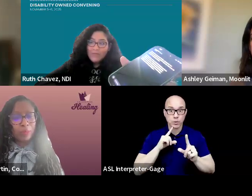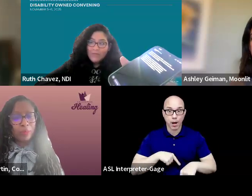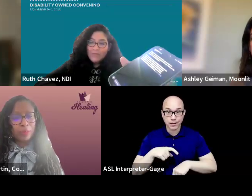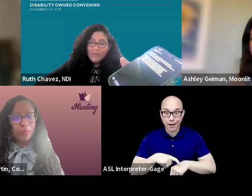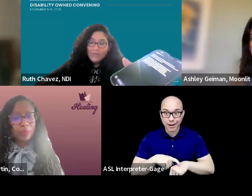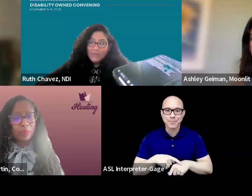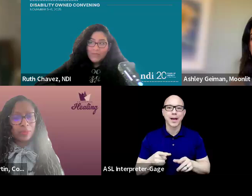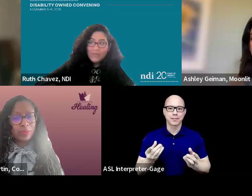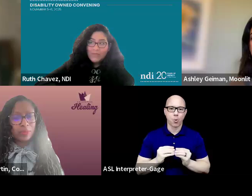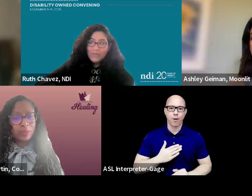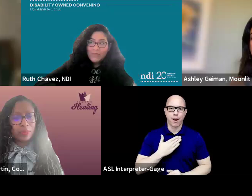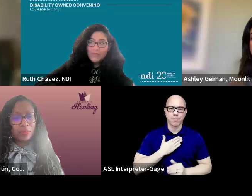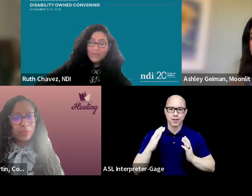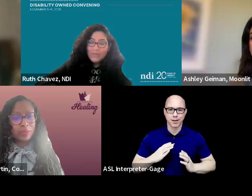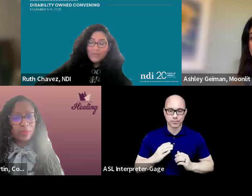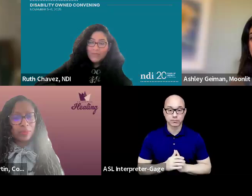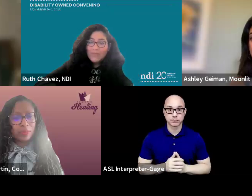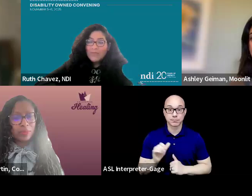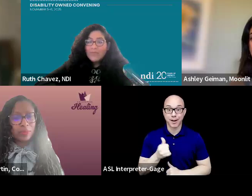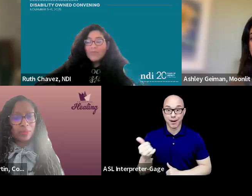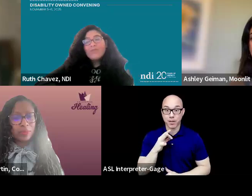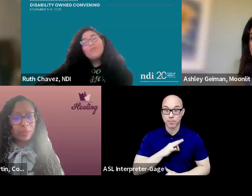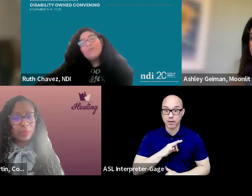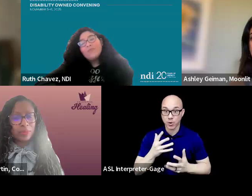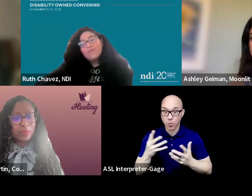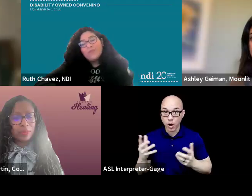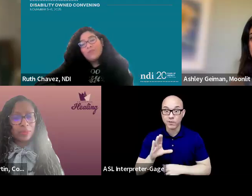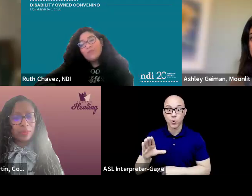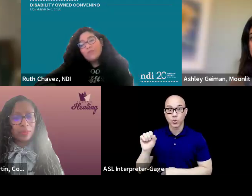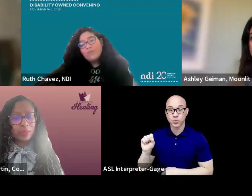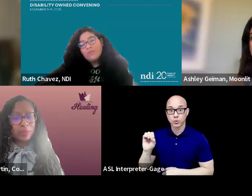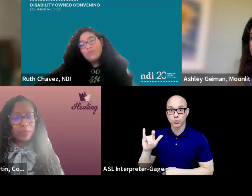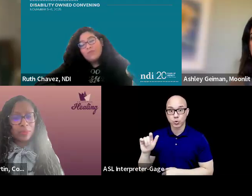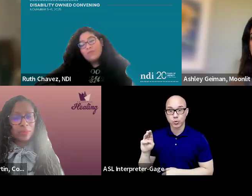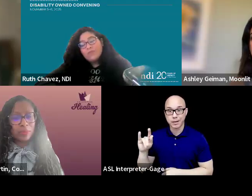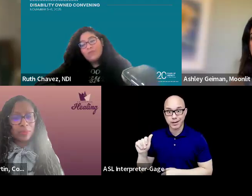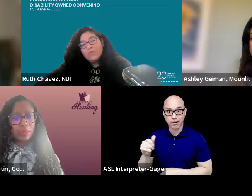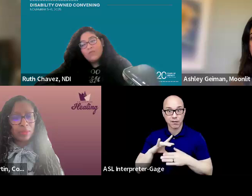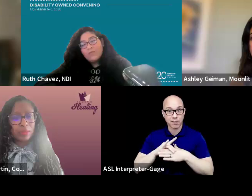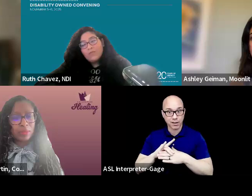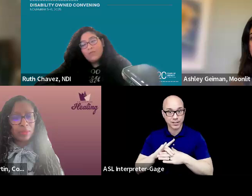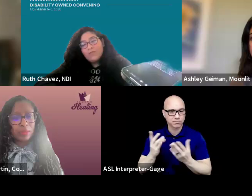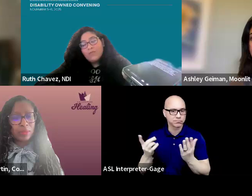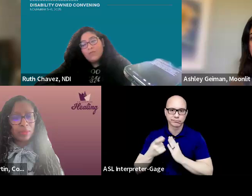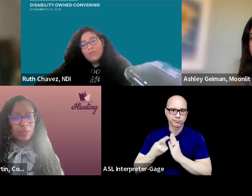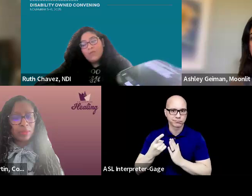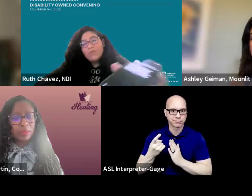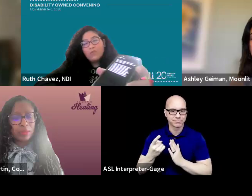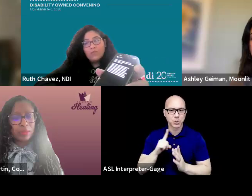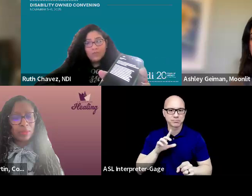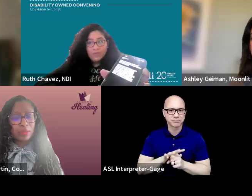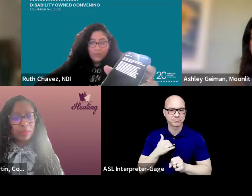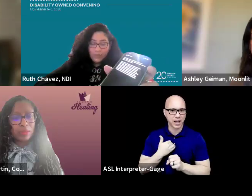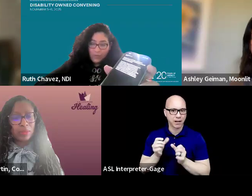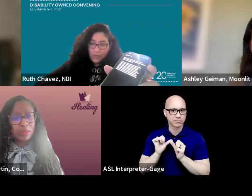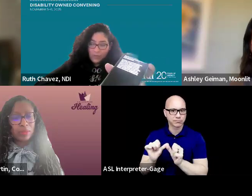customers. Another powerful application is automating your social media content, ensuring you maintain a consistent and engaging